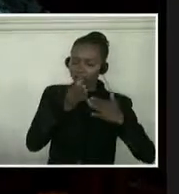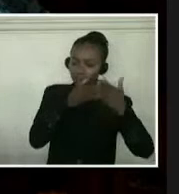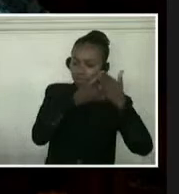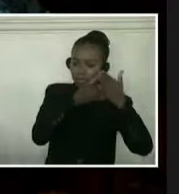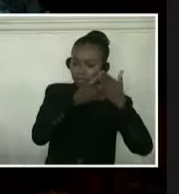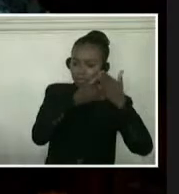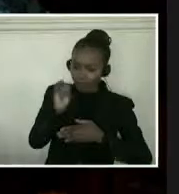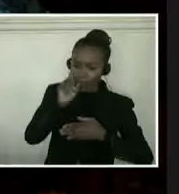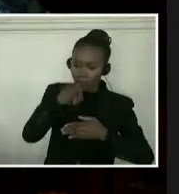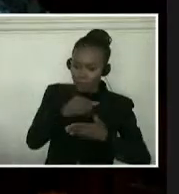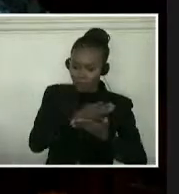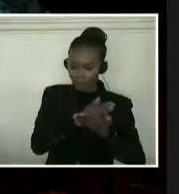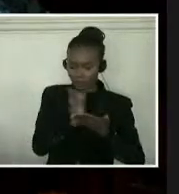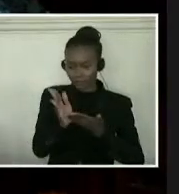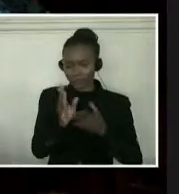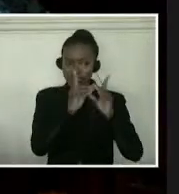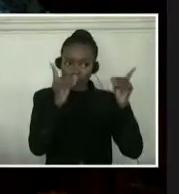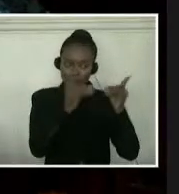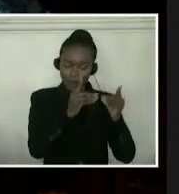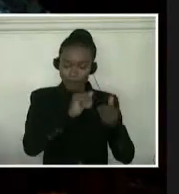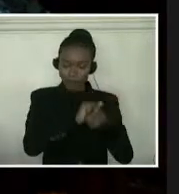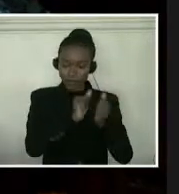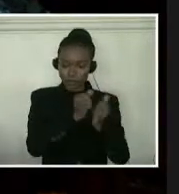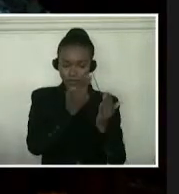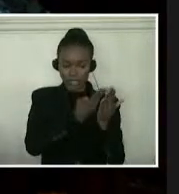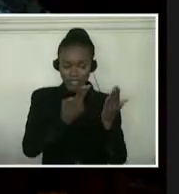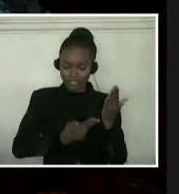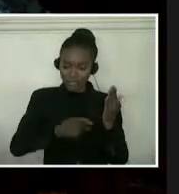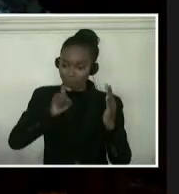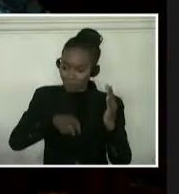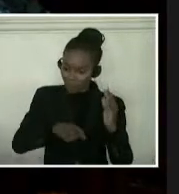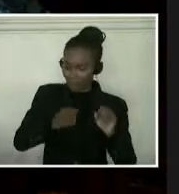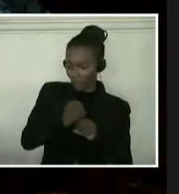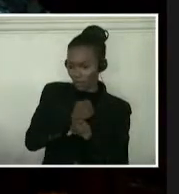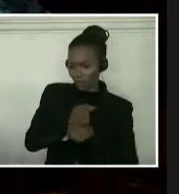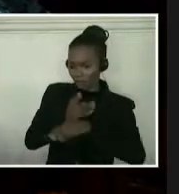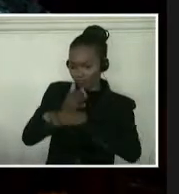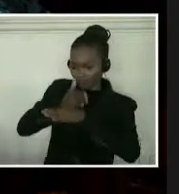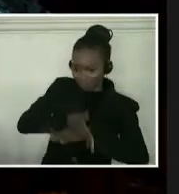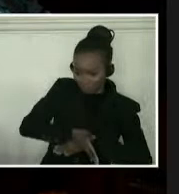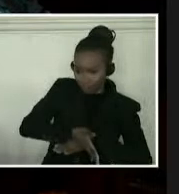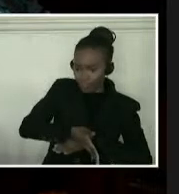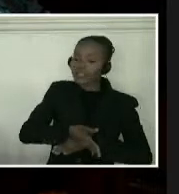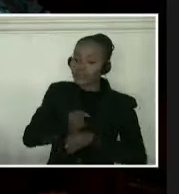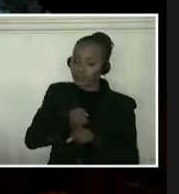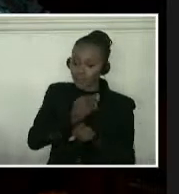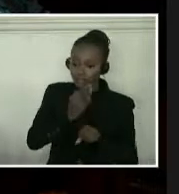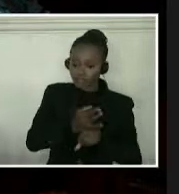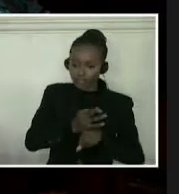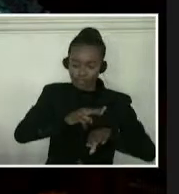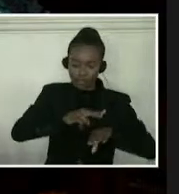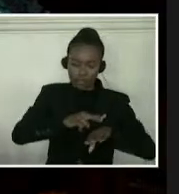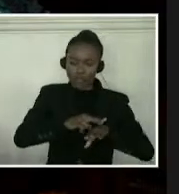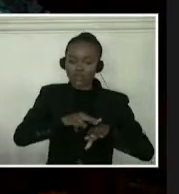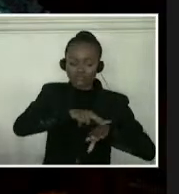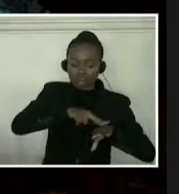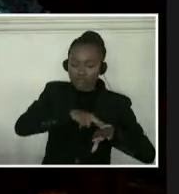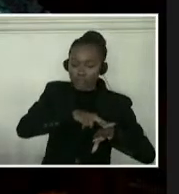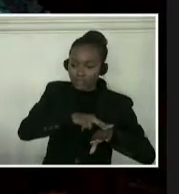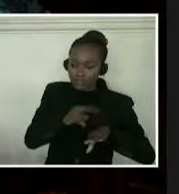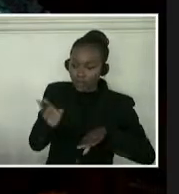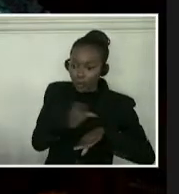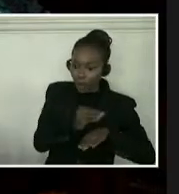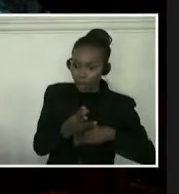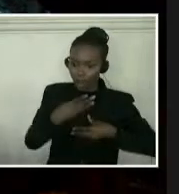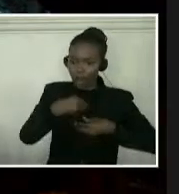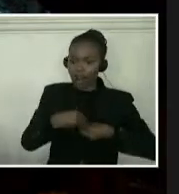culture must work harder to ensure that all races participate fully in cultural and